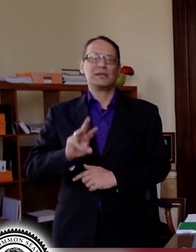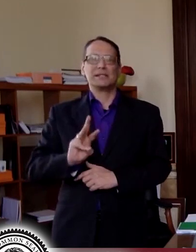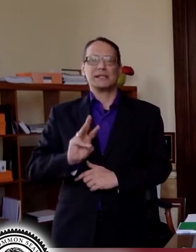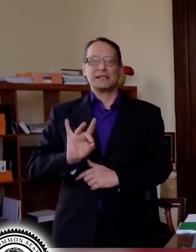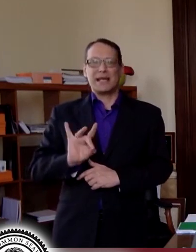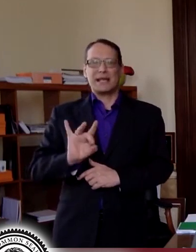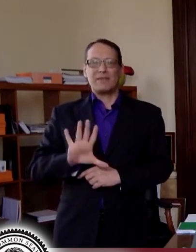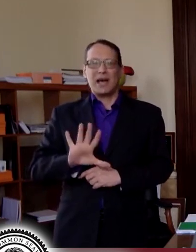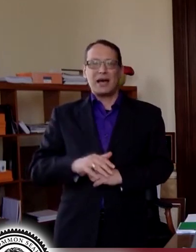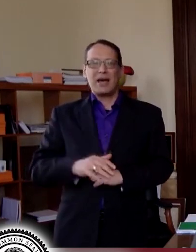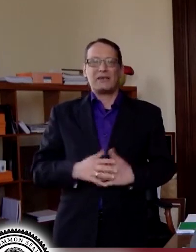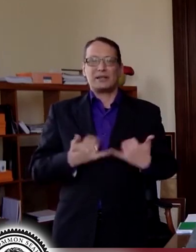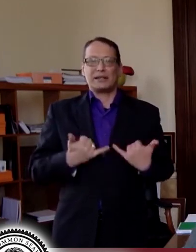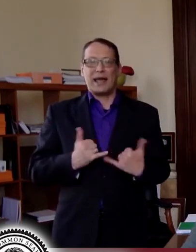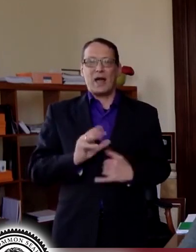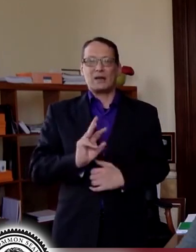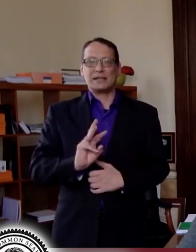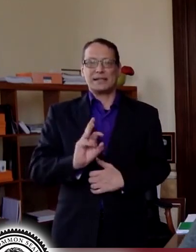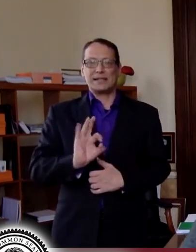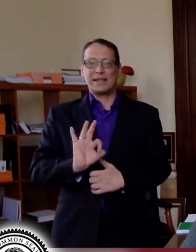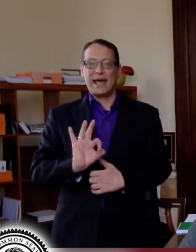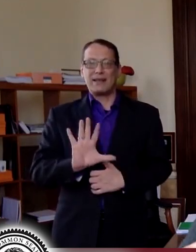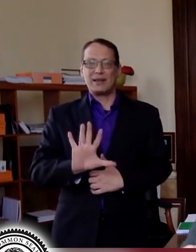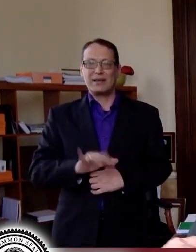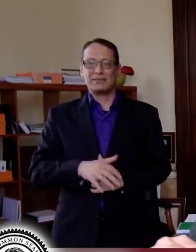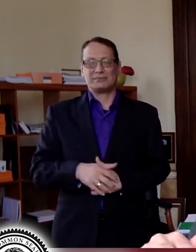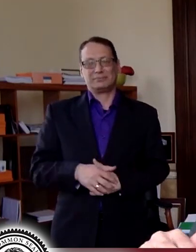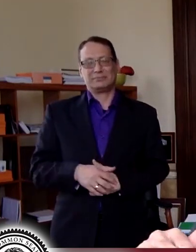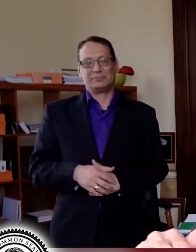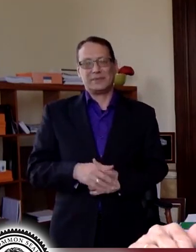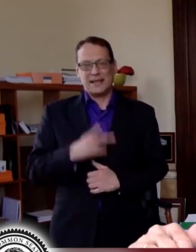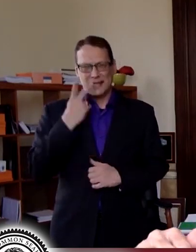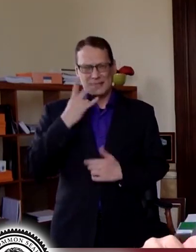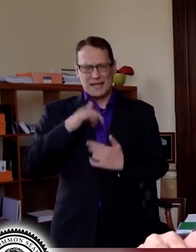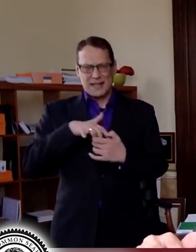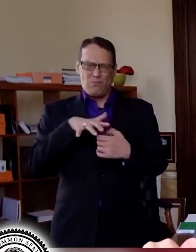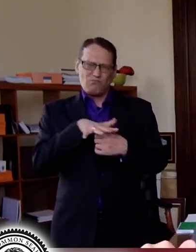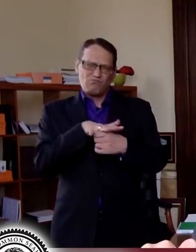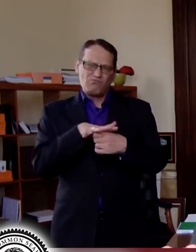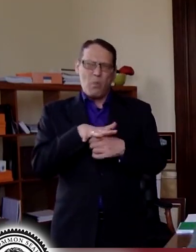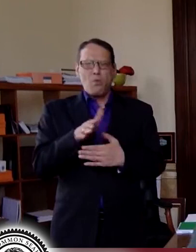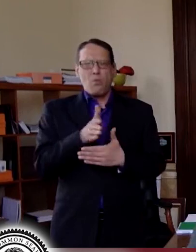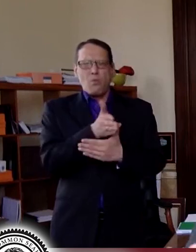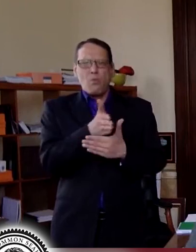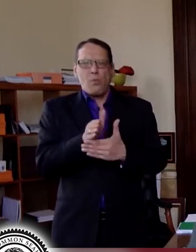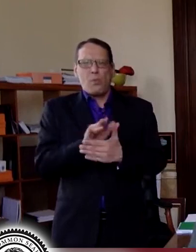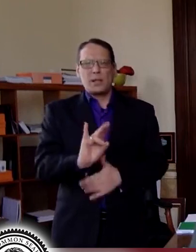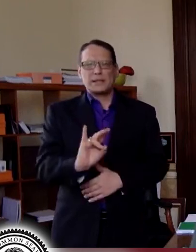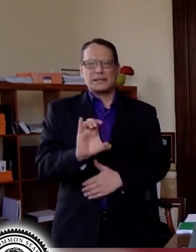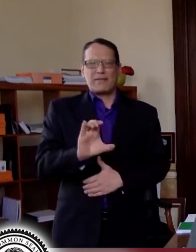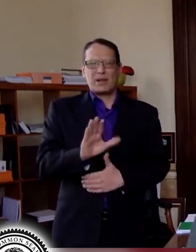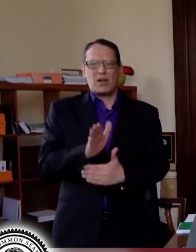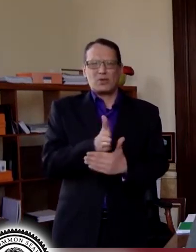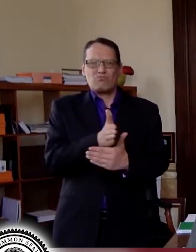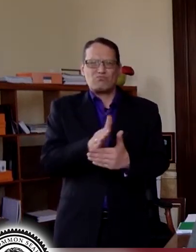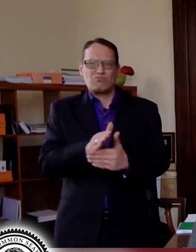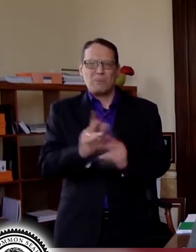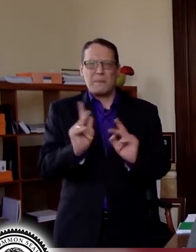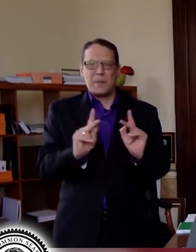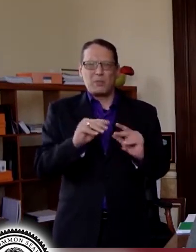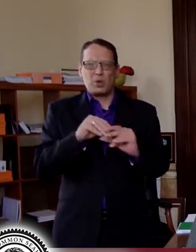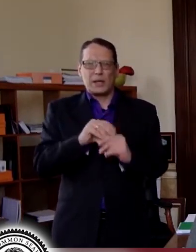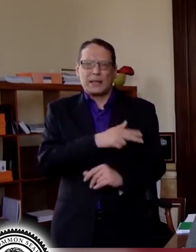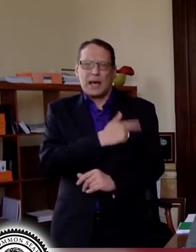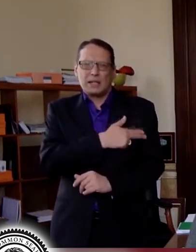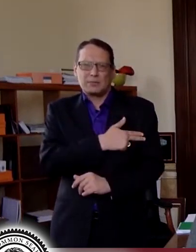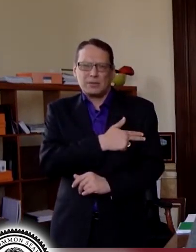there's 695. So we're seeing this hover around 700 for the last few days in